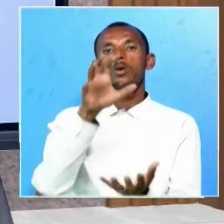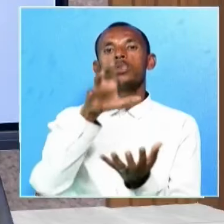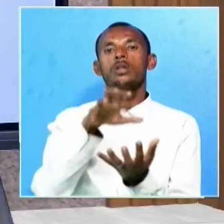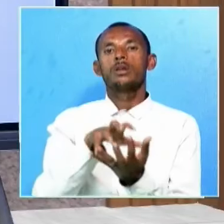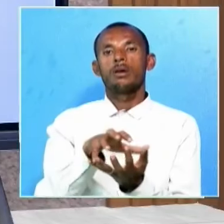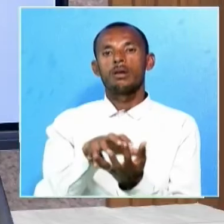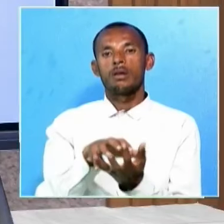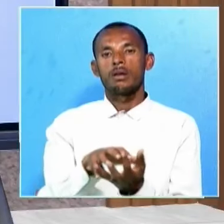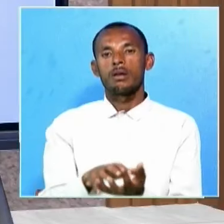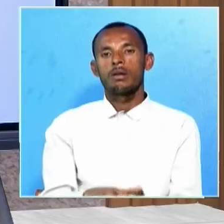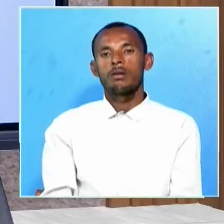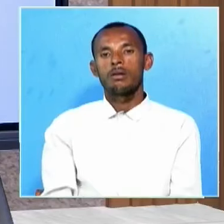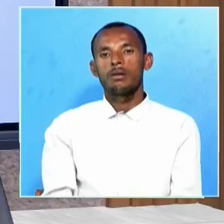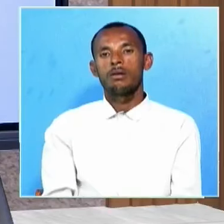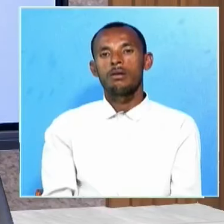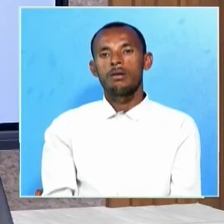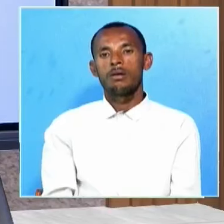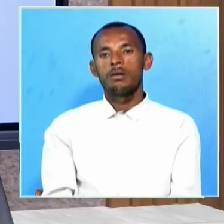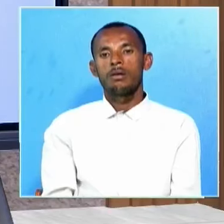contains